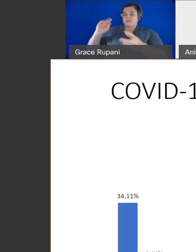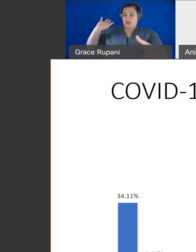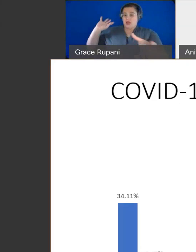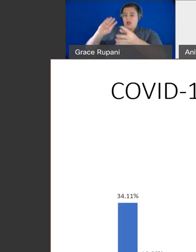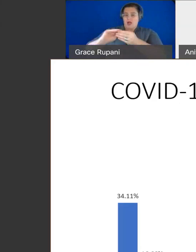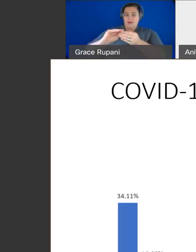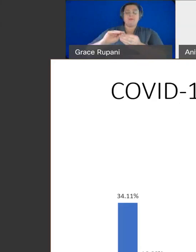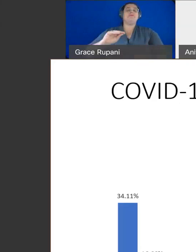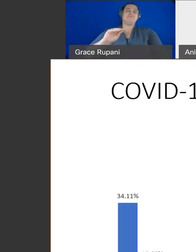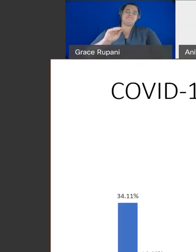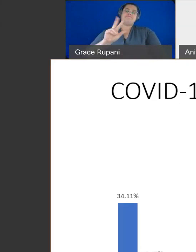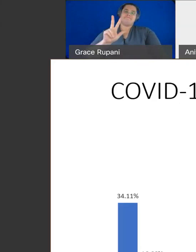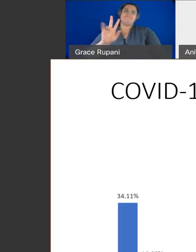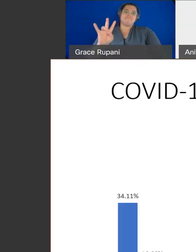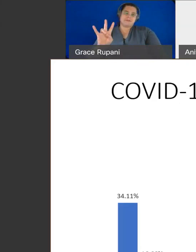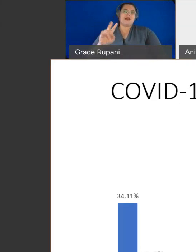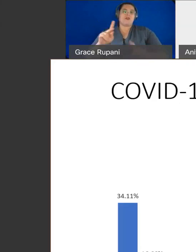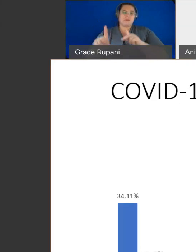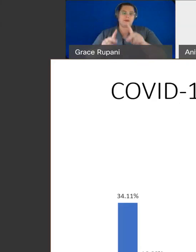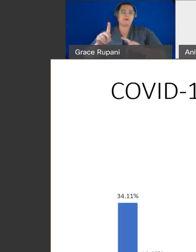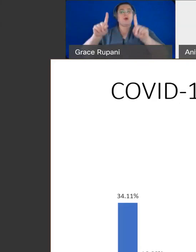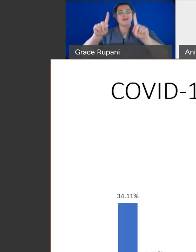37 people who have tested positive for